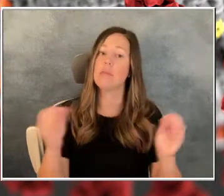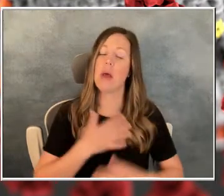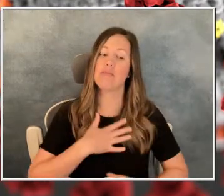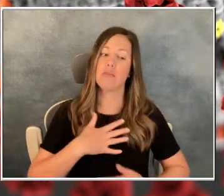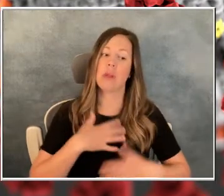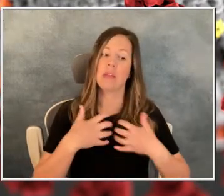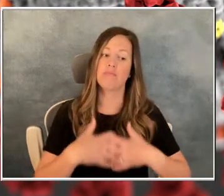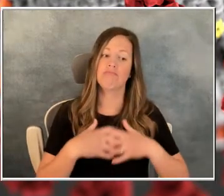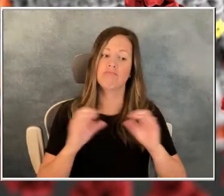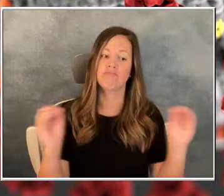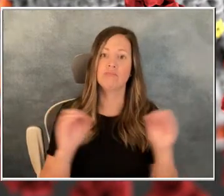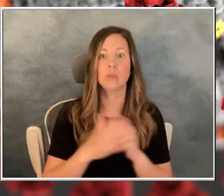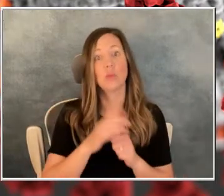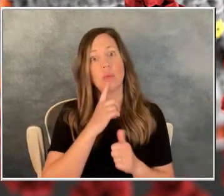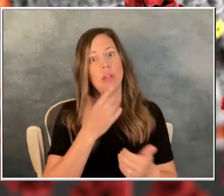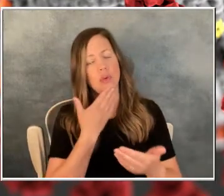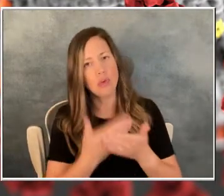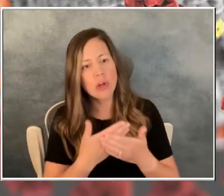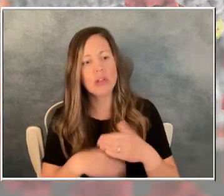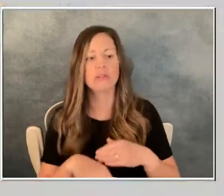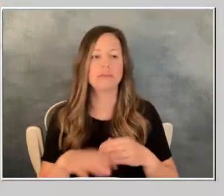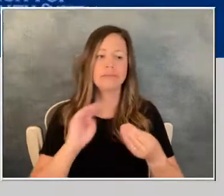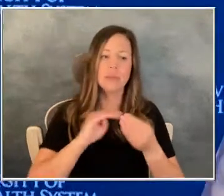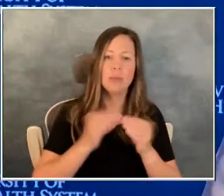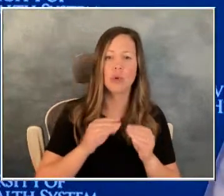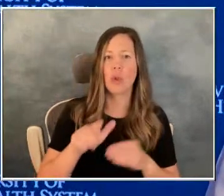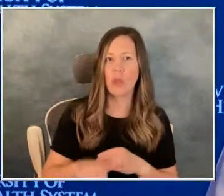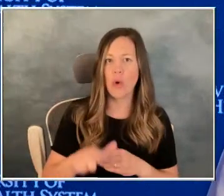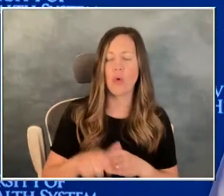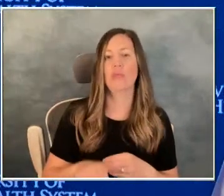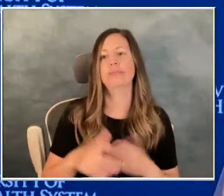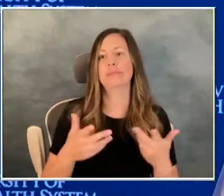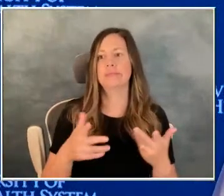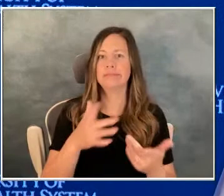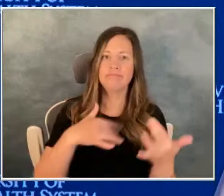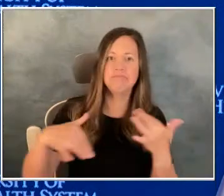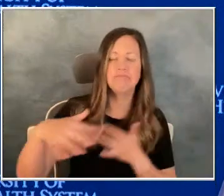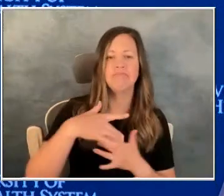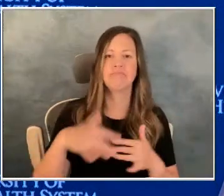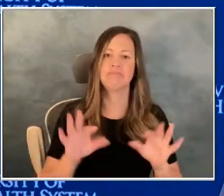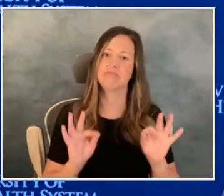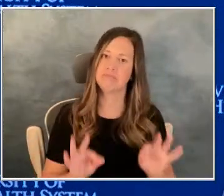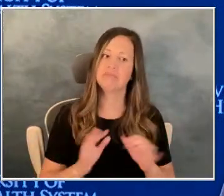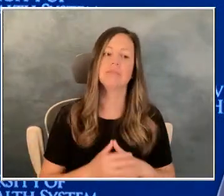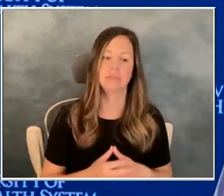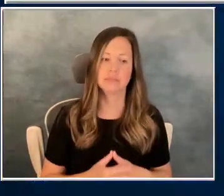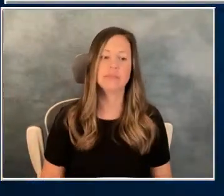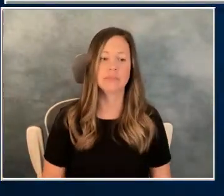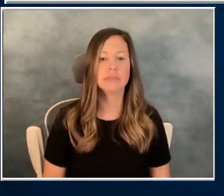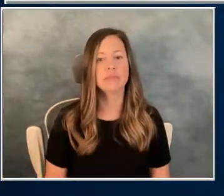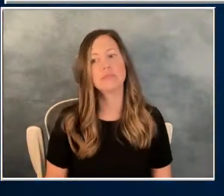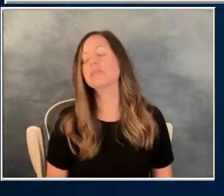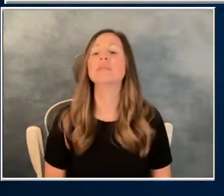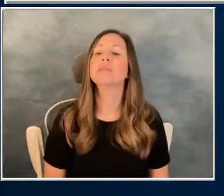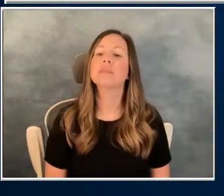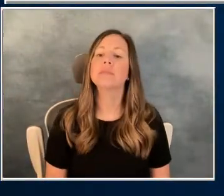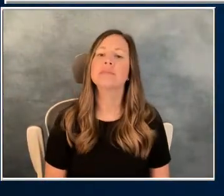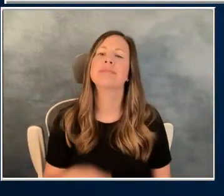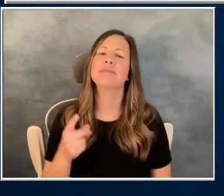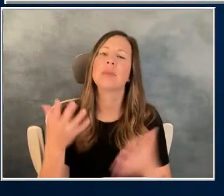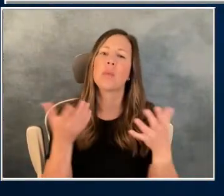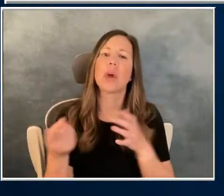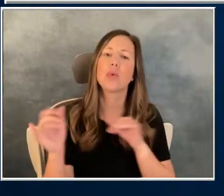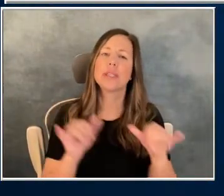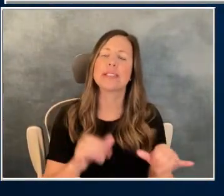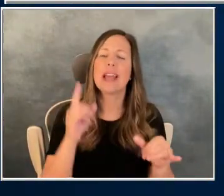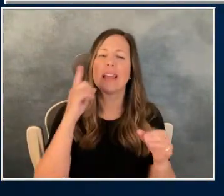good low community circulation and low impact to the hospital systems as well. I want to keep you around to talk about your thoughts on